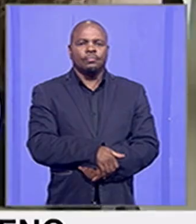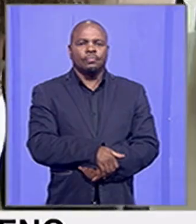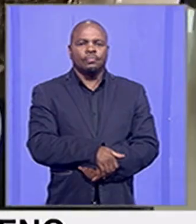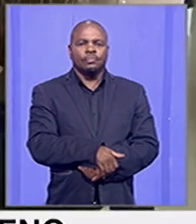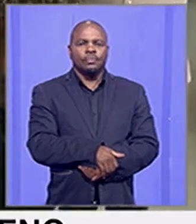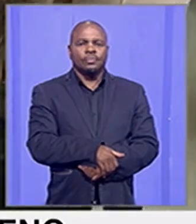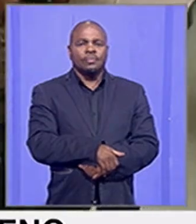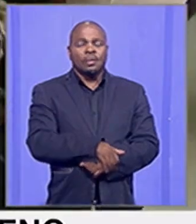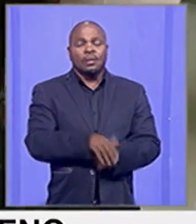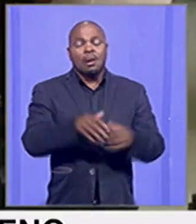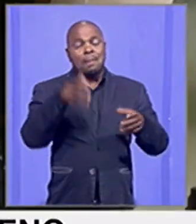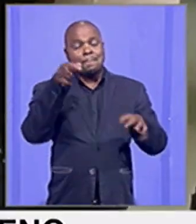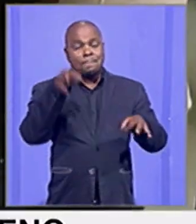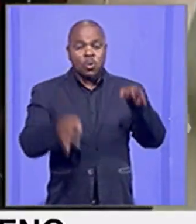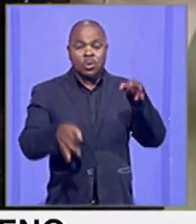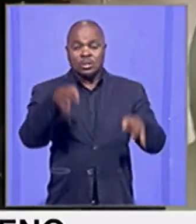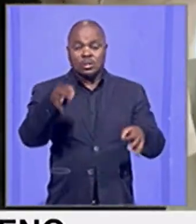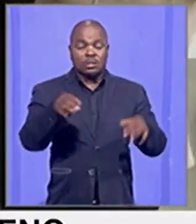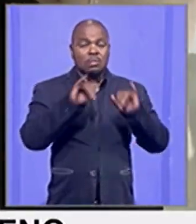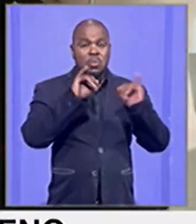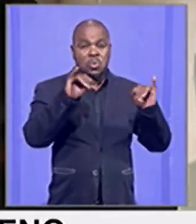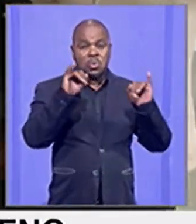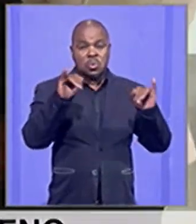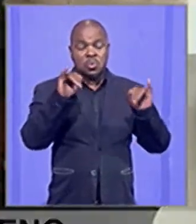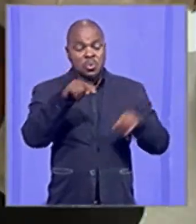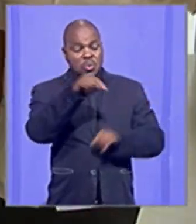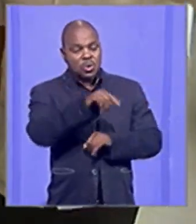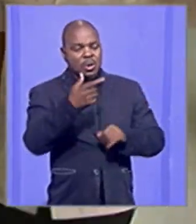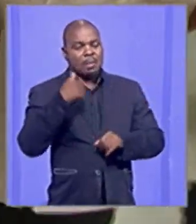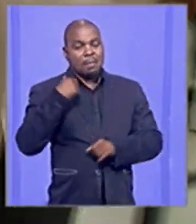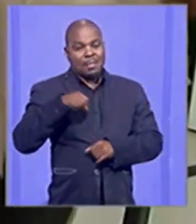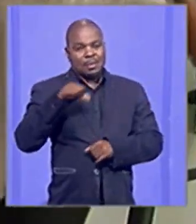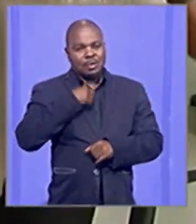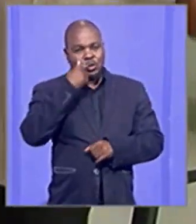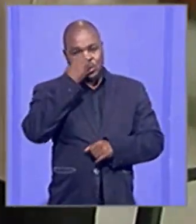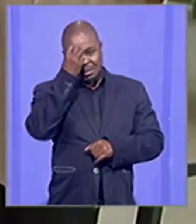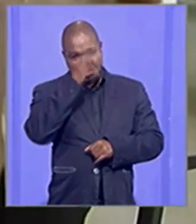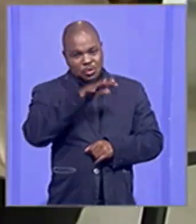Leru le leso la dipolitiki le o maometša Mmasepaleng wa Tshwane.